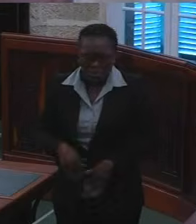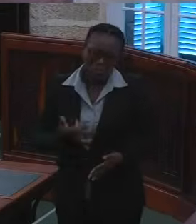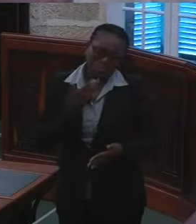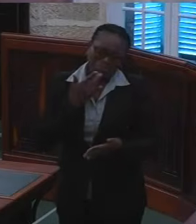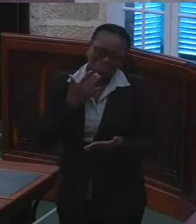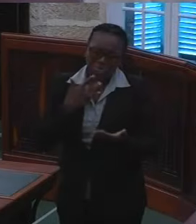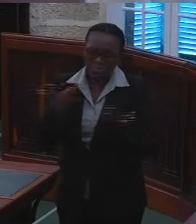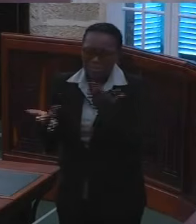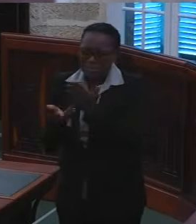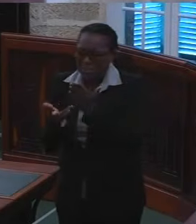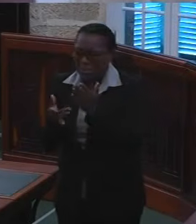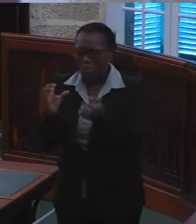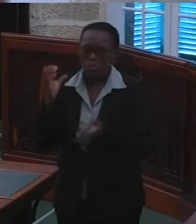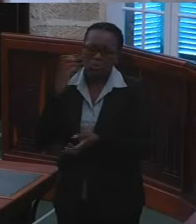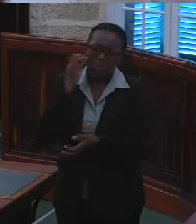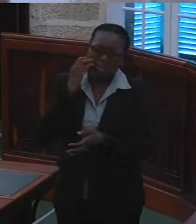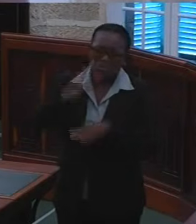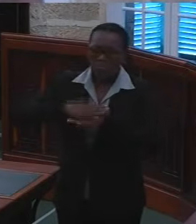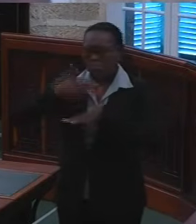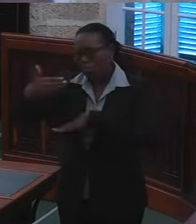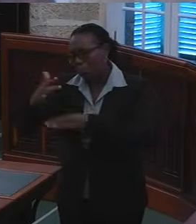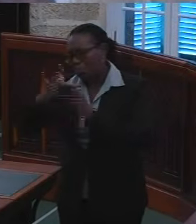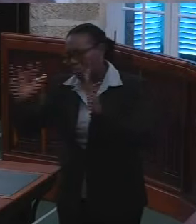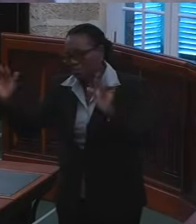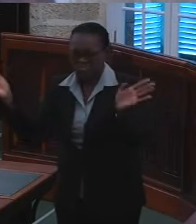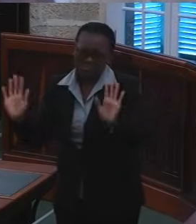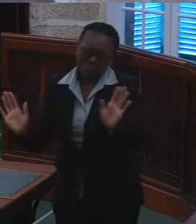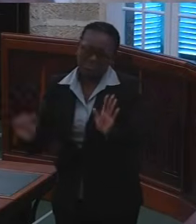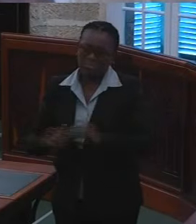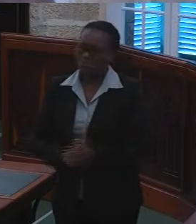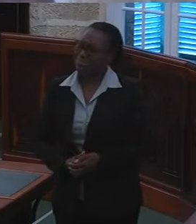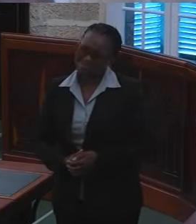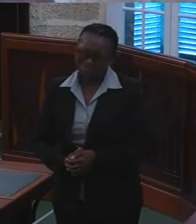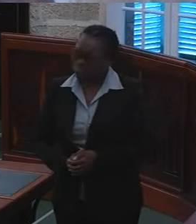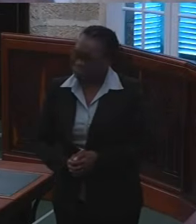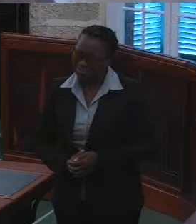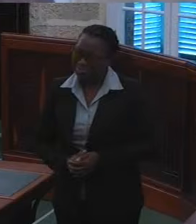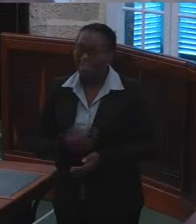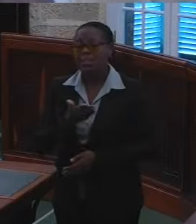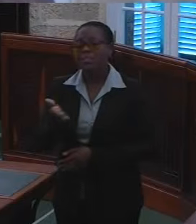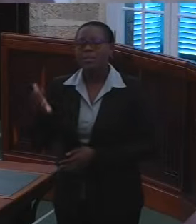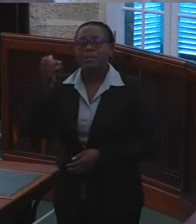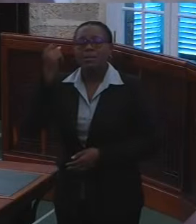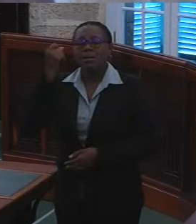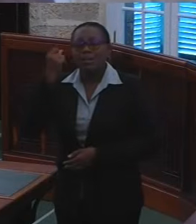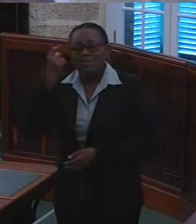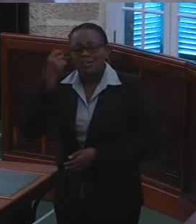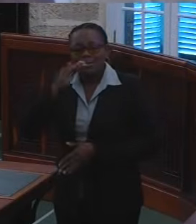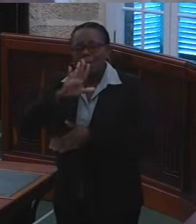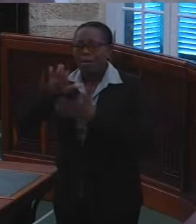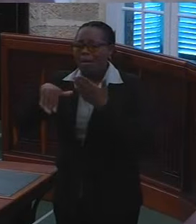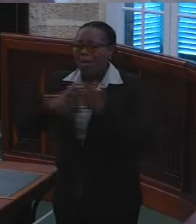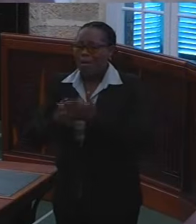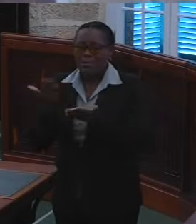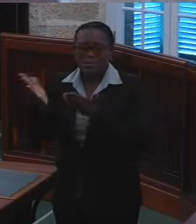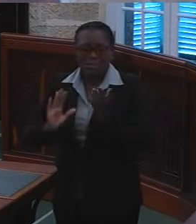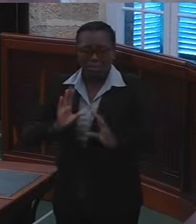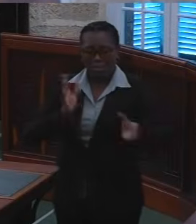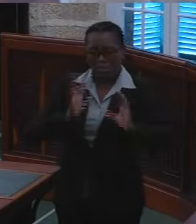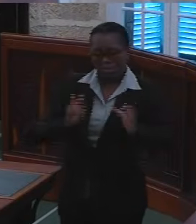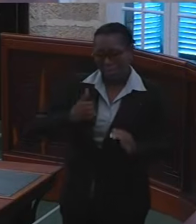is the biggest myth in Barbados. They understand the digital sphere sometimes better than the young